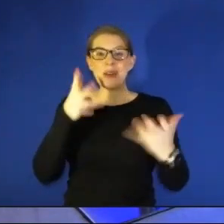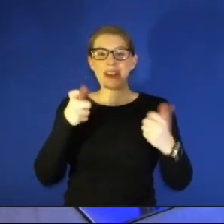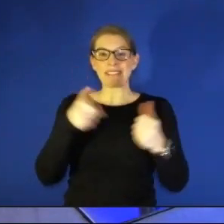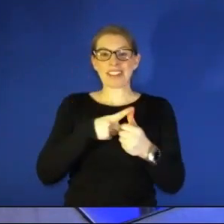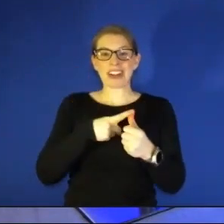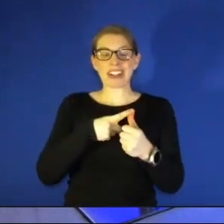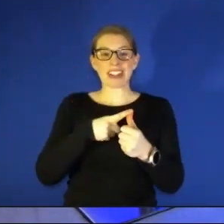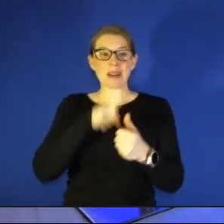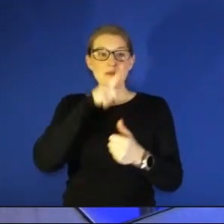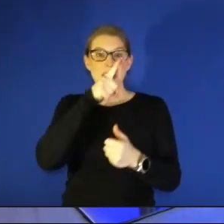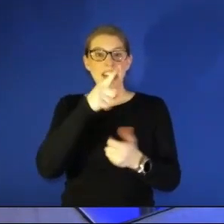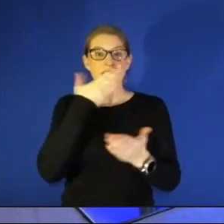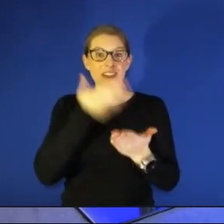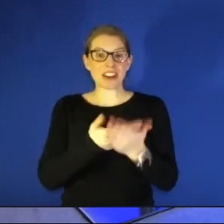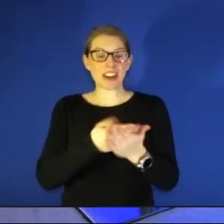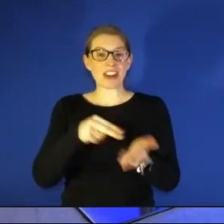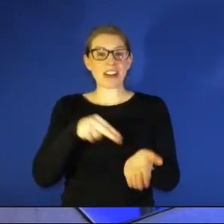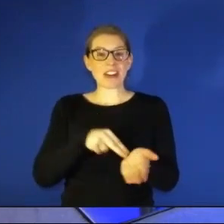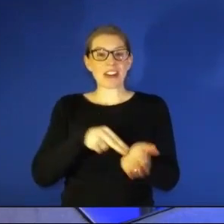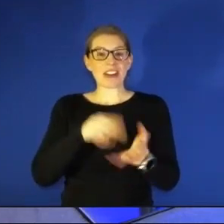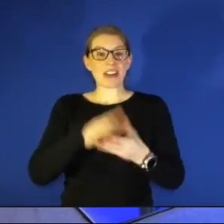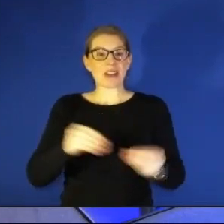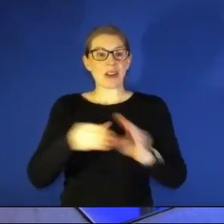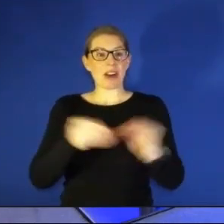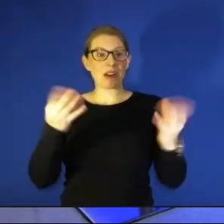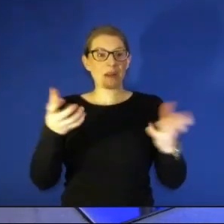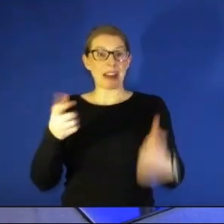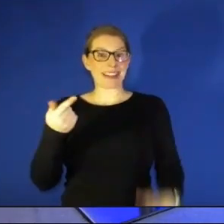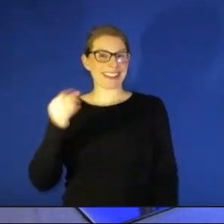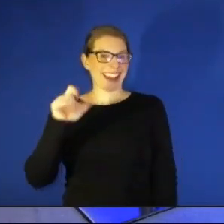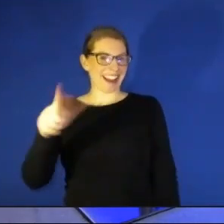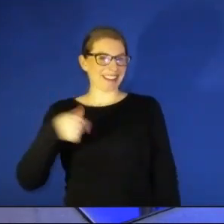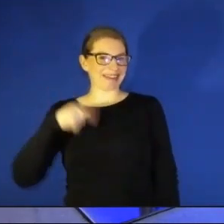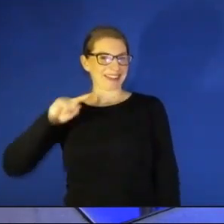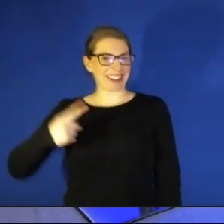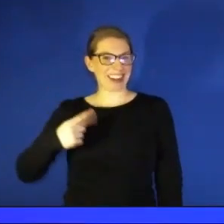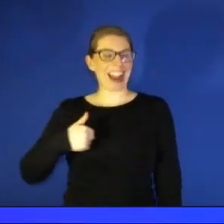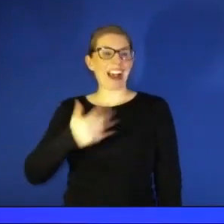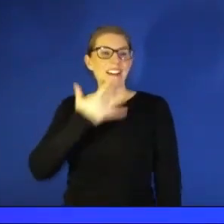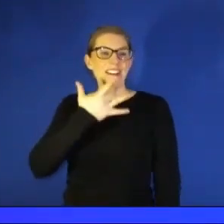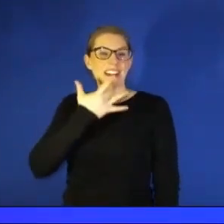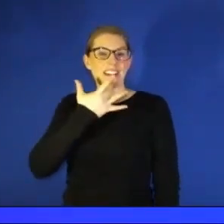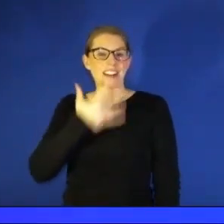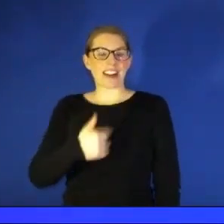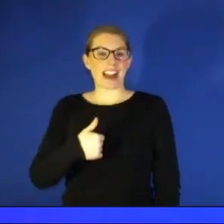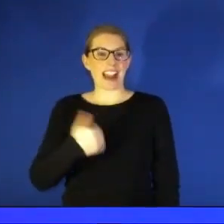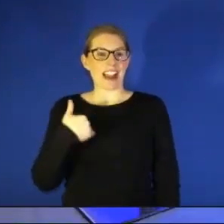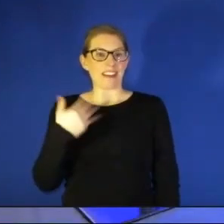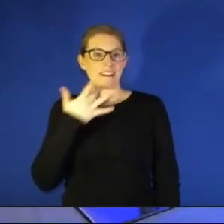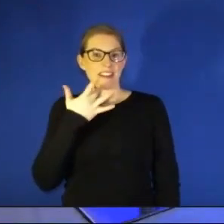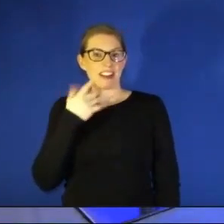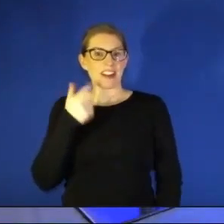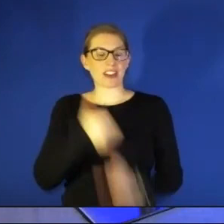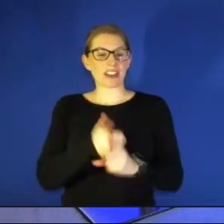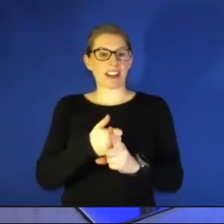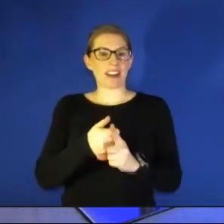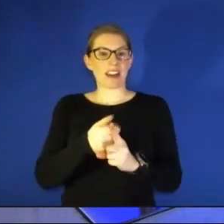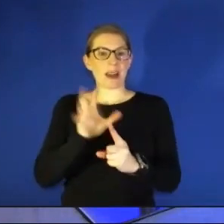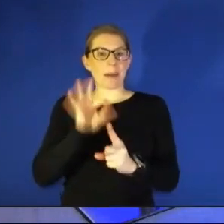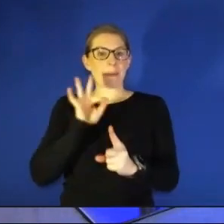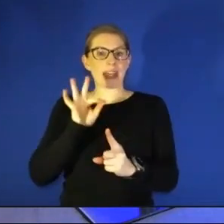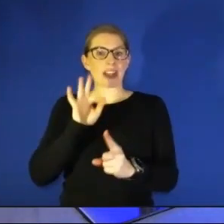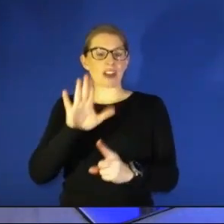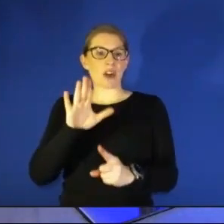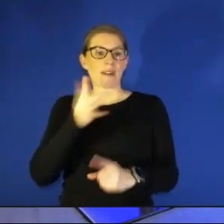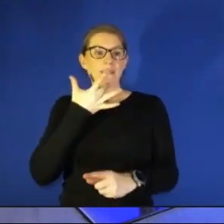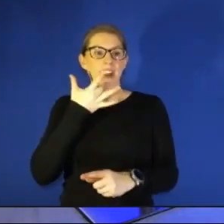really good nursing story. Gail? I can go first. So I have a favorite. And you told me yesterday, you said this is like picking your favorite child. Yes, it's